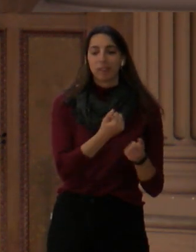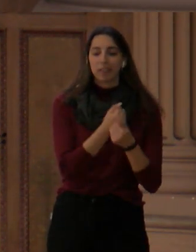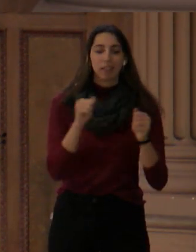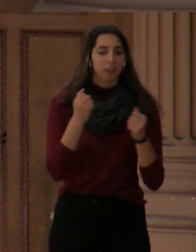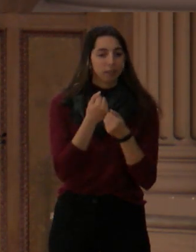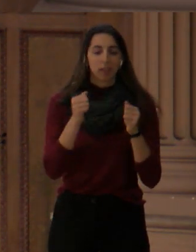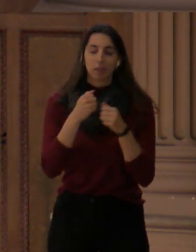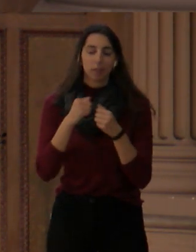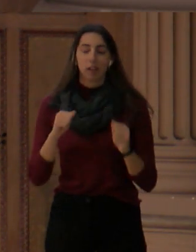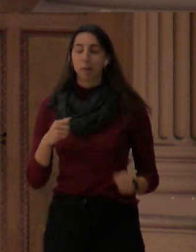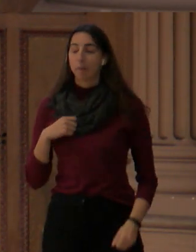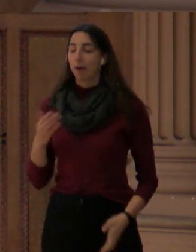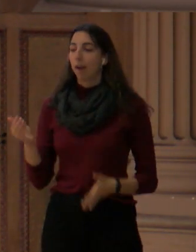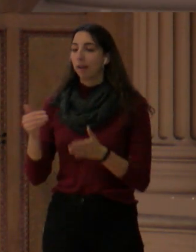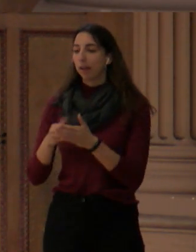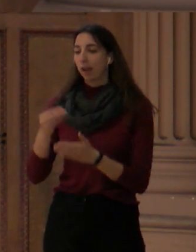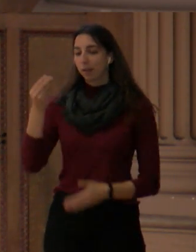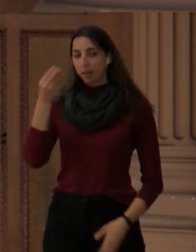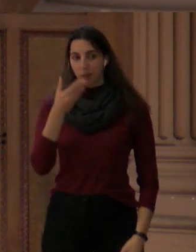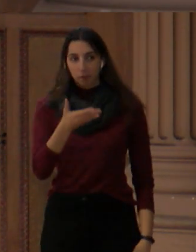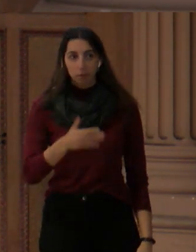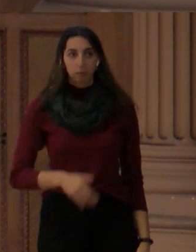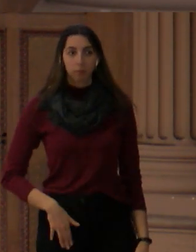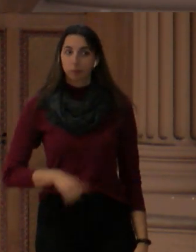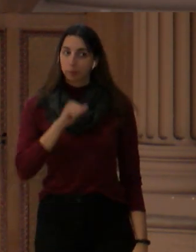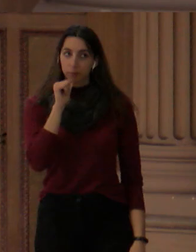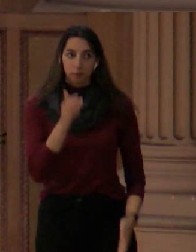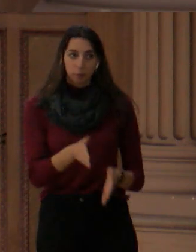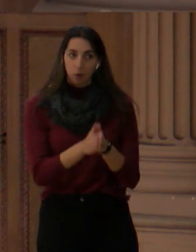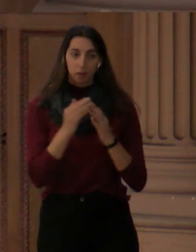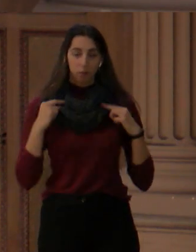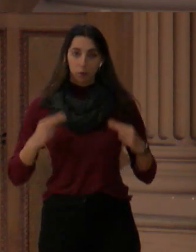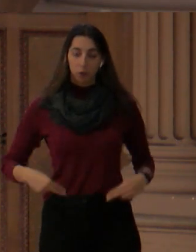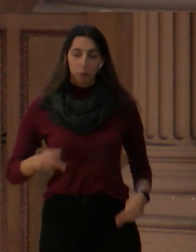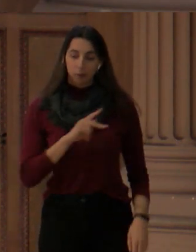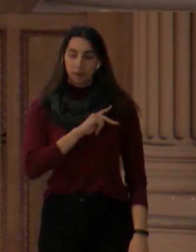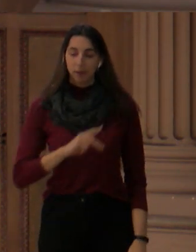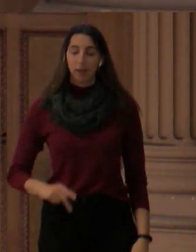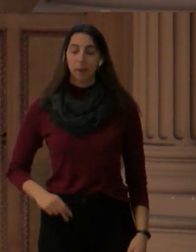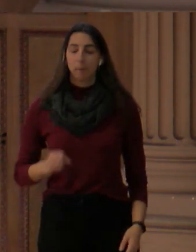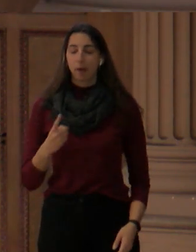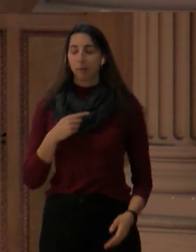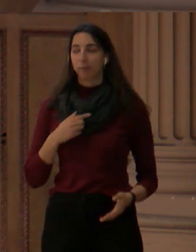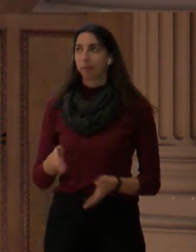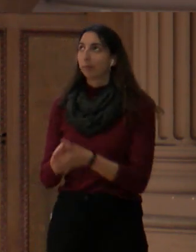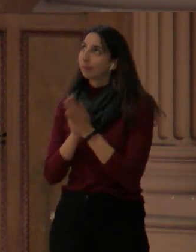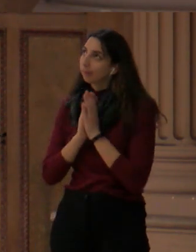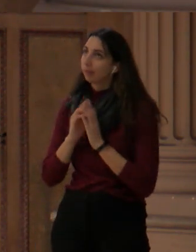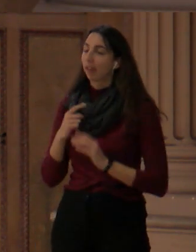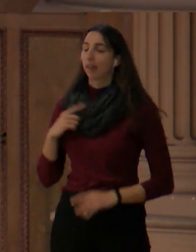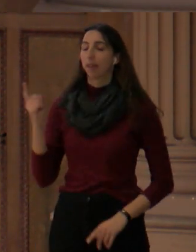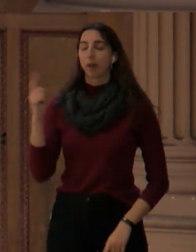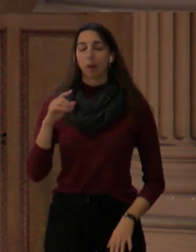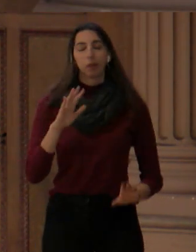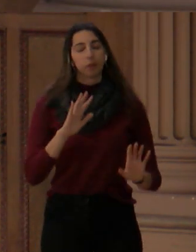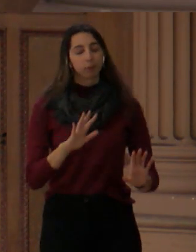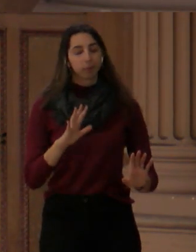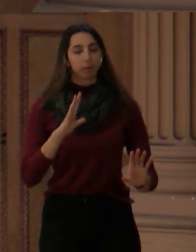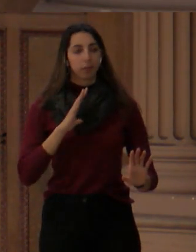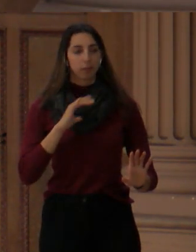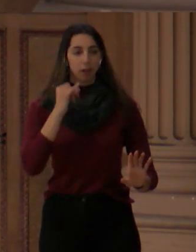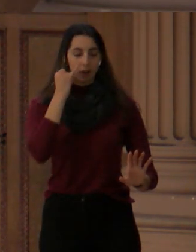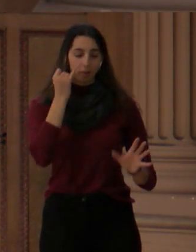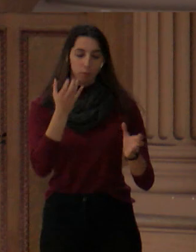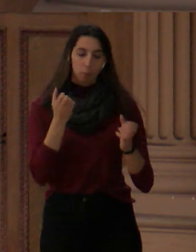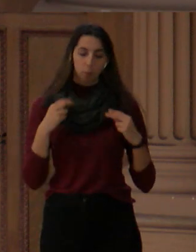told them what they shouldn't do. They did it anyway. And so God graciously comes to their rescue and he says, you shouldn't have asked for a king, but here's the deal. If